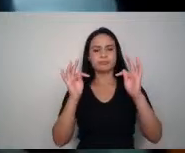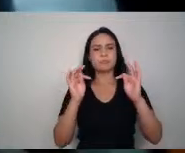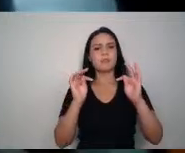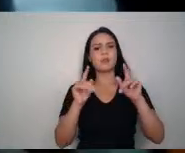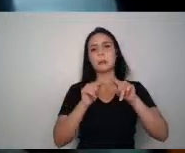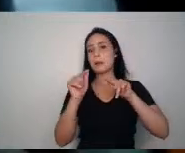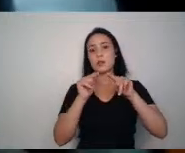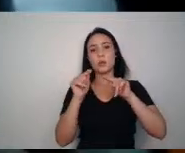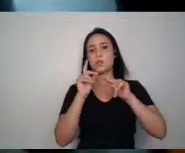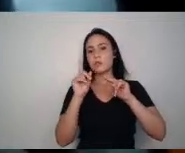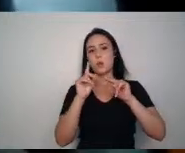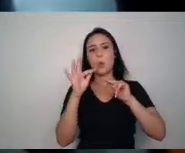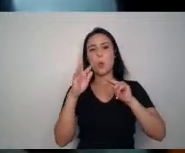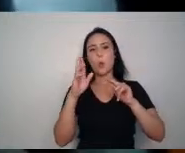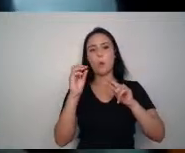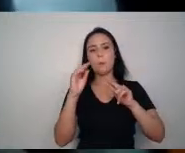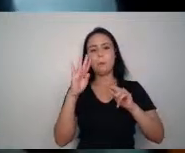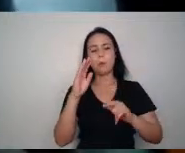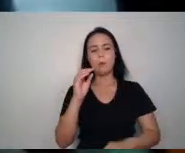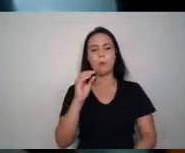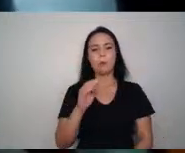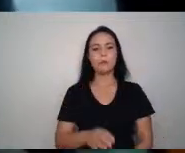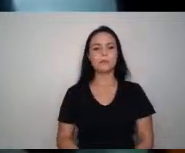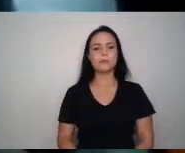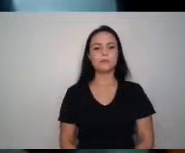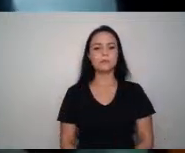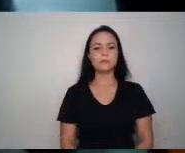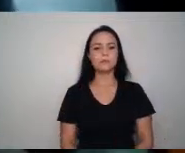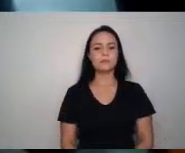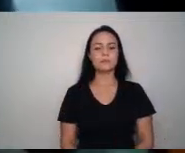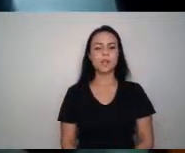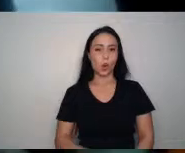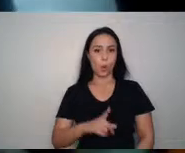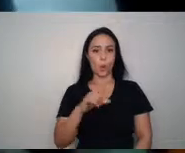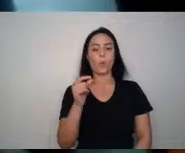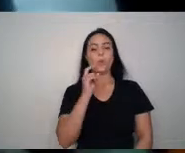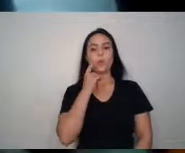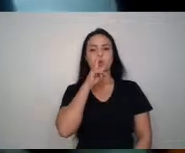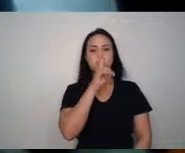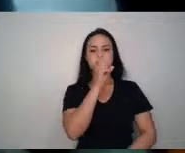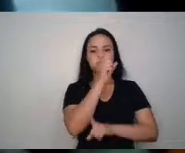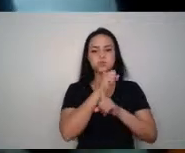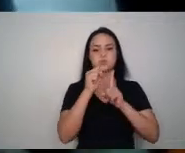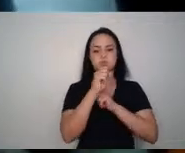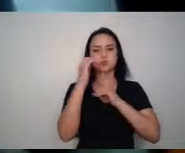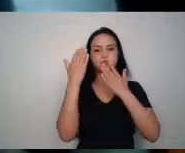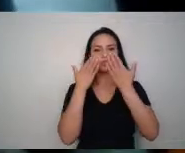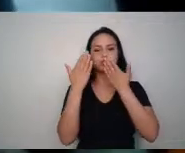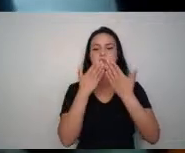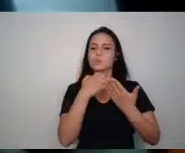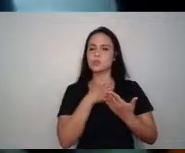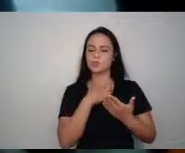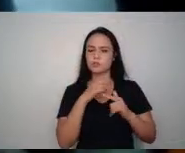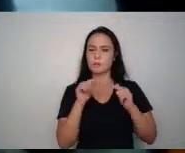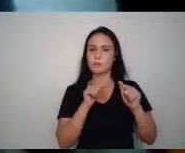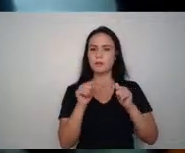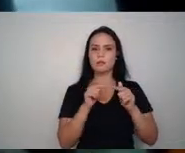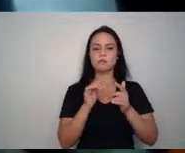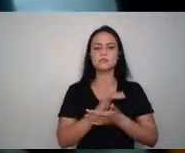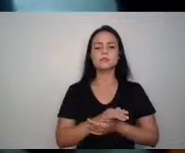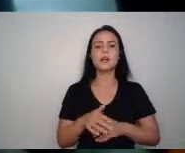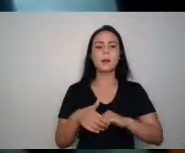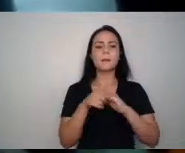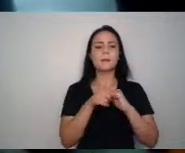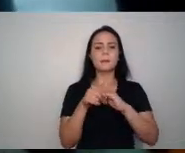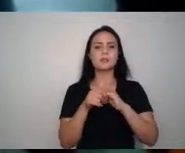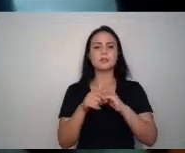is not a product and workers are not robots. And this is the other risk that is psychosocial and these new types of